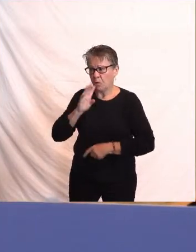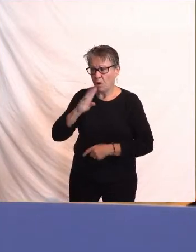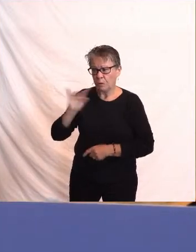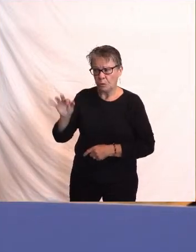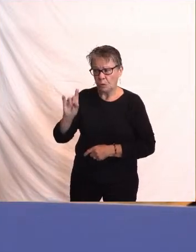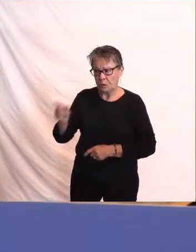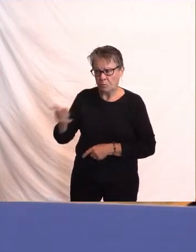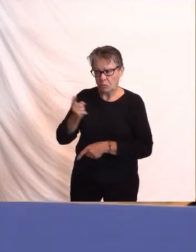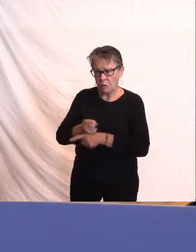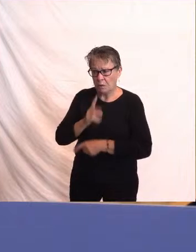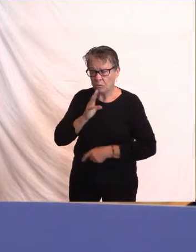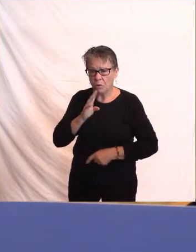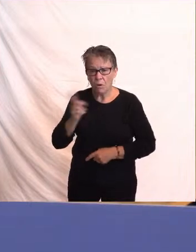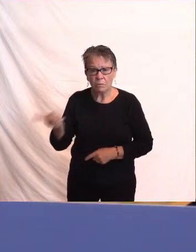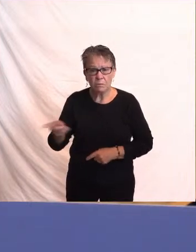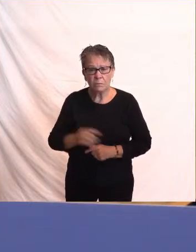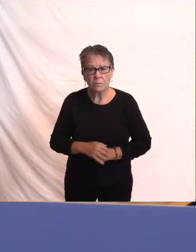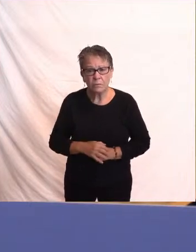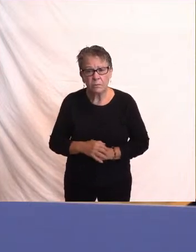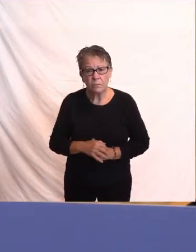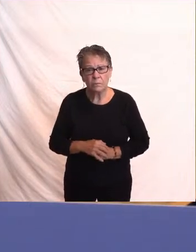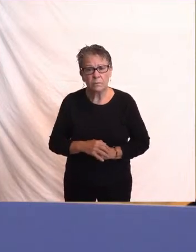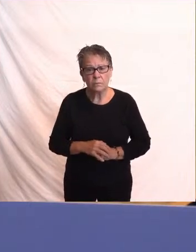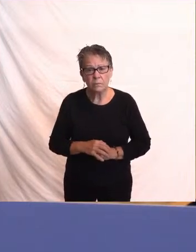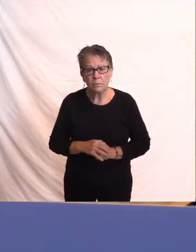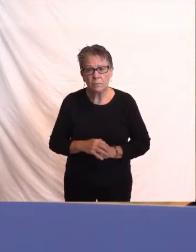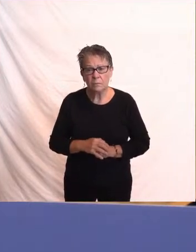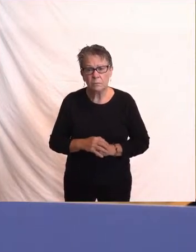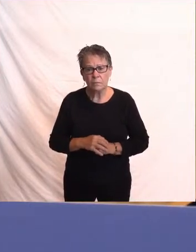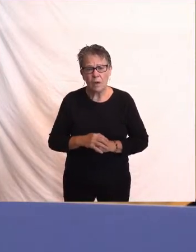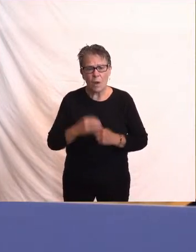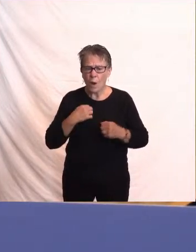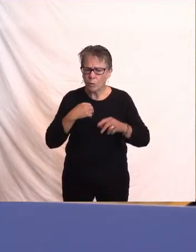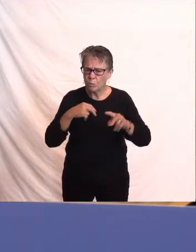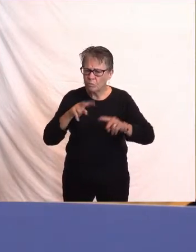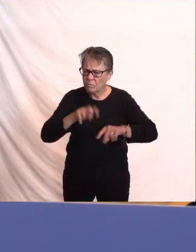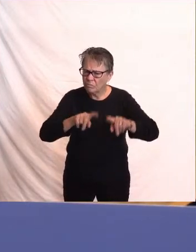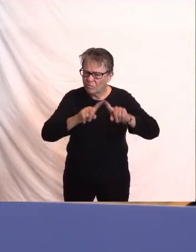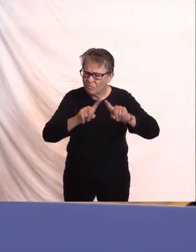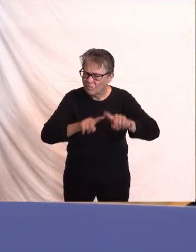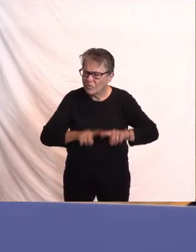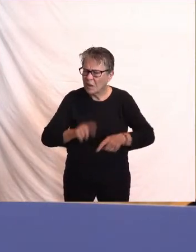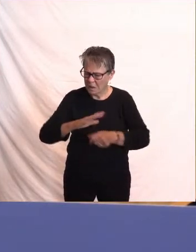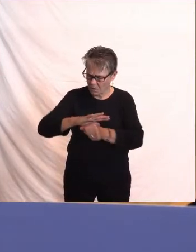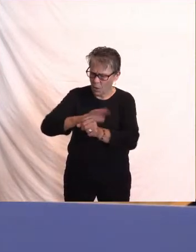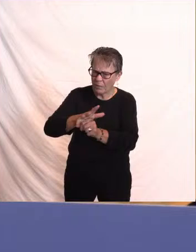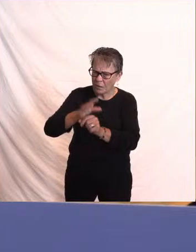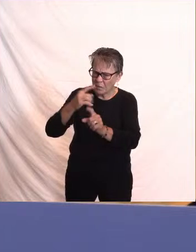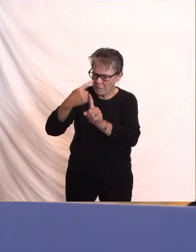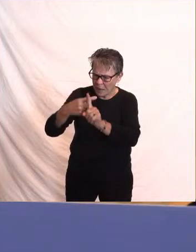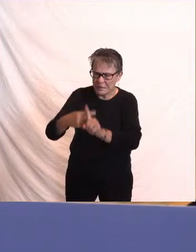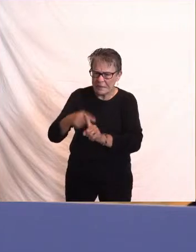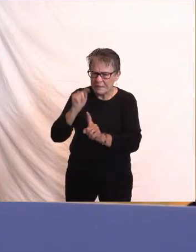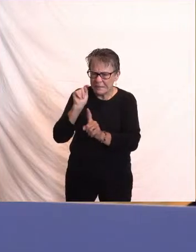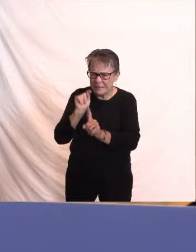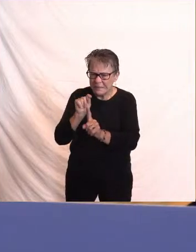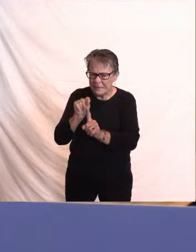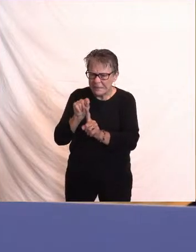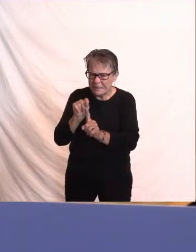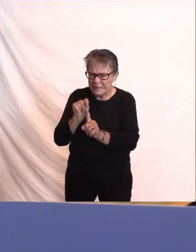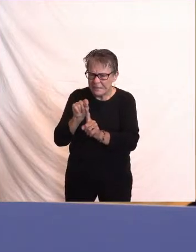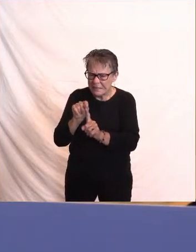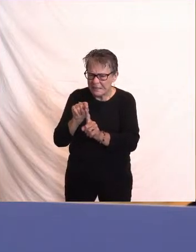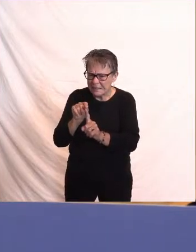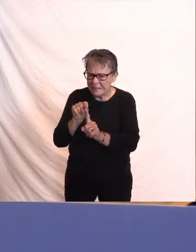That as we're looking at these cases, as have been mentioned, the southern part as well as the Jersey Shore towards the